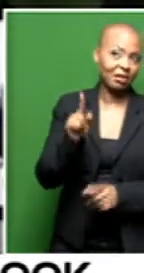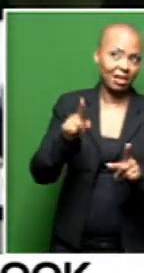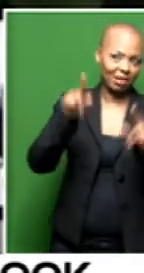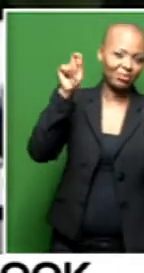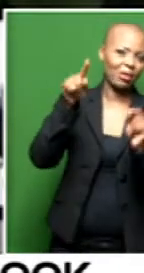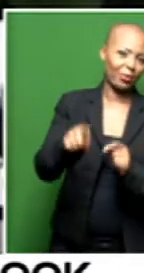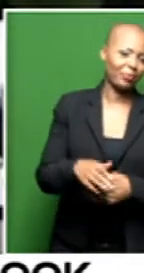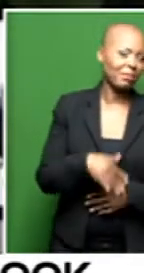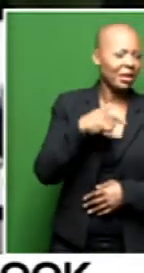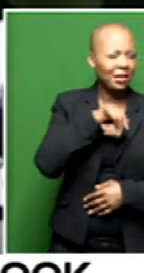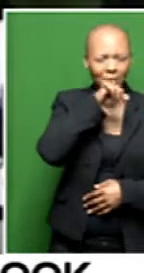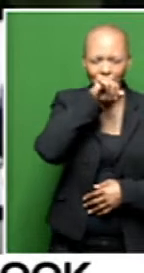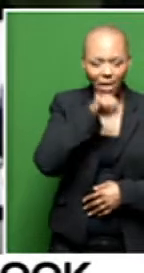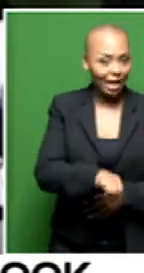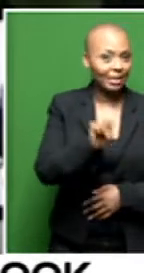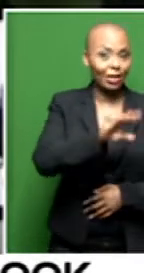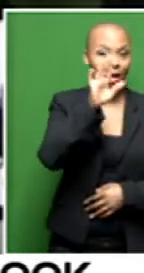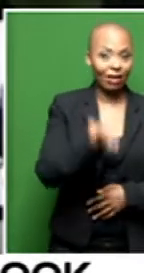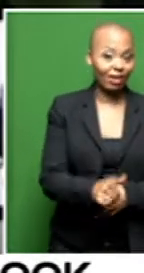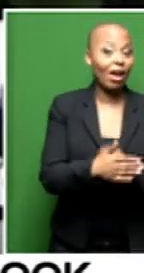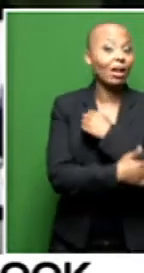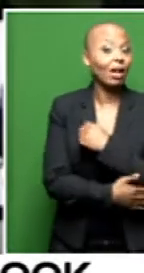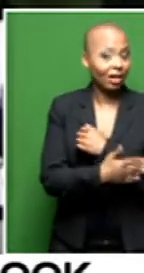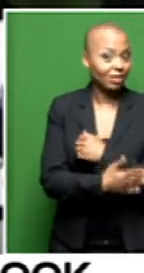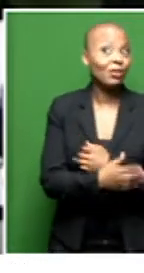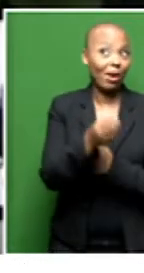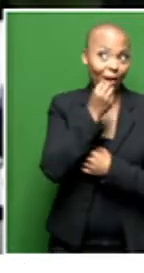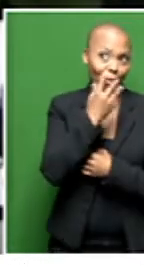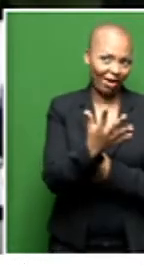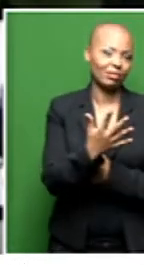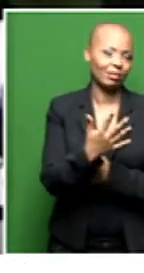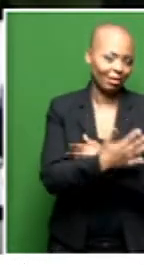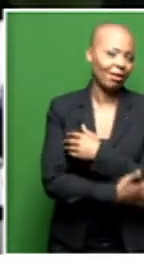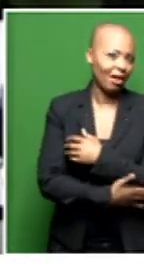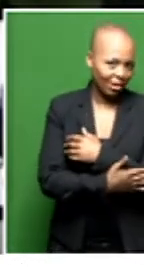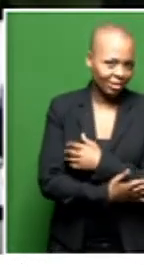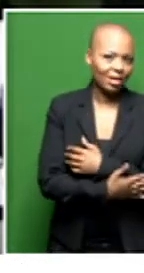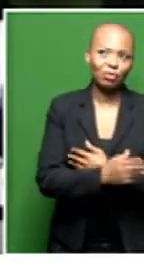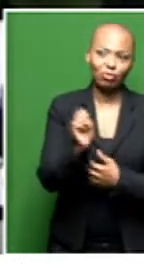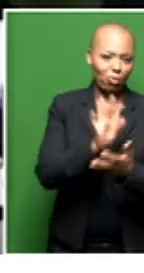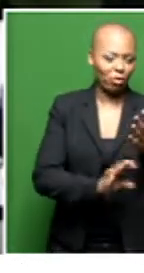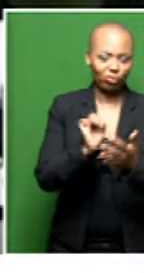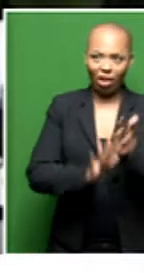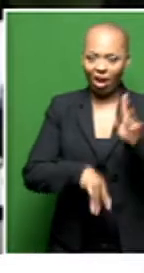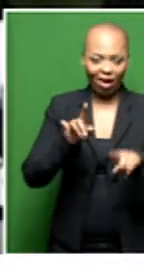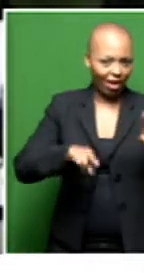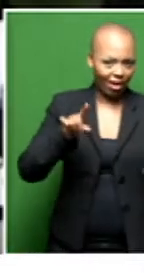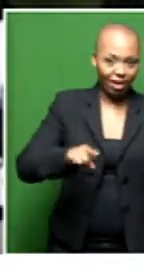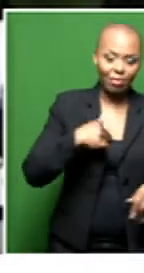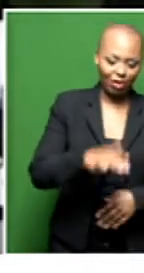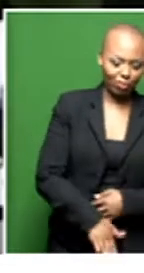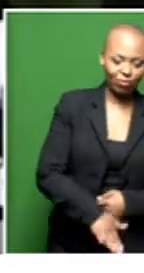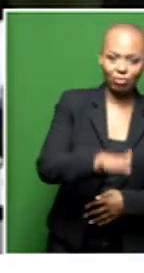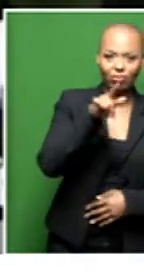South Africa. I mean, this country is an amazing country, a mix of people and the stories we got here. And growing up in a small town, I just grew up in a typical home